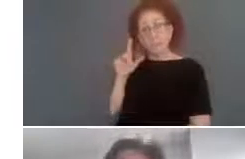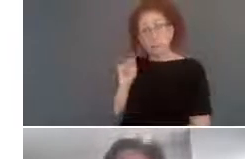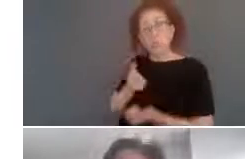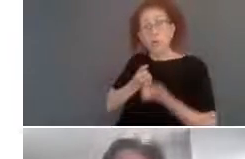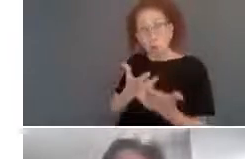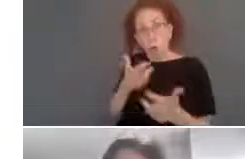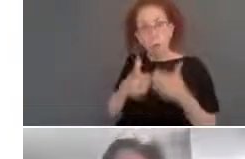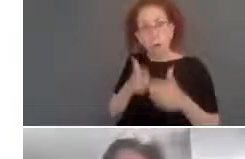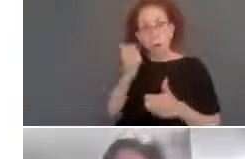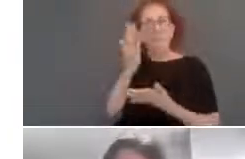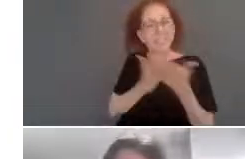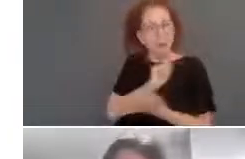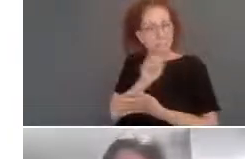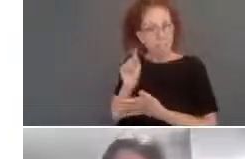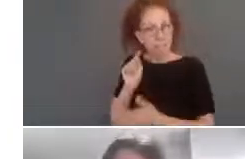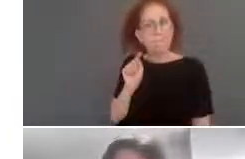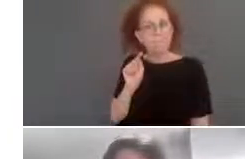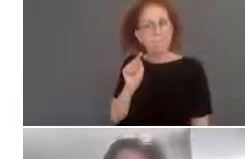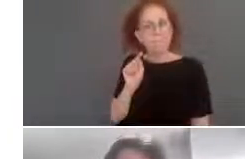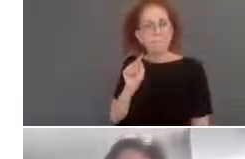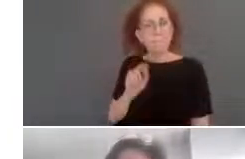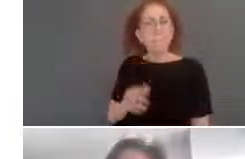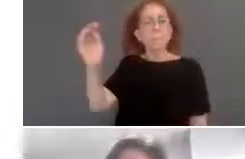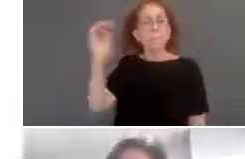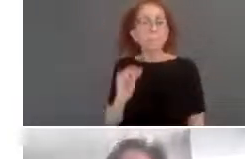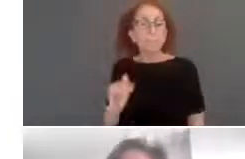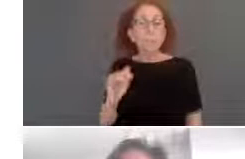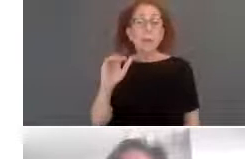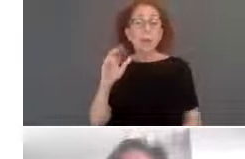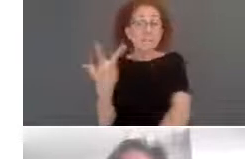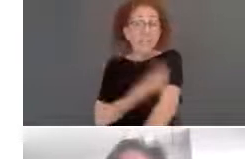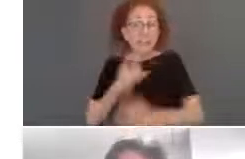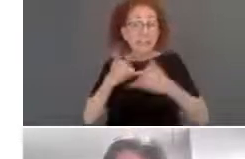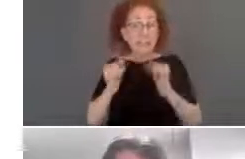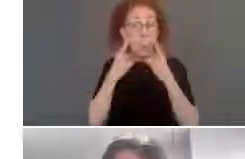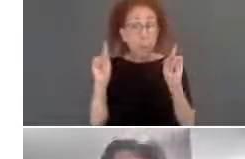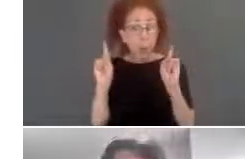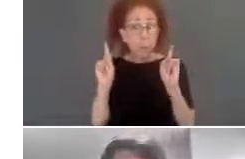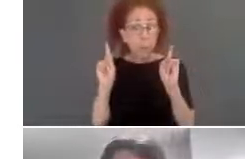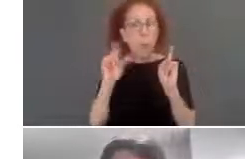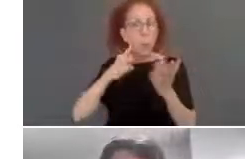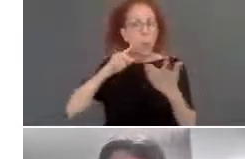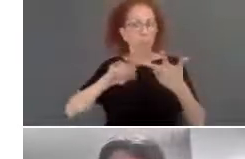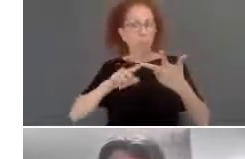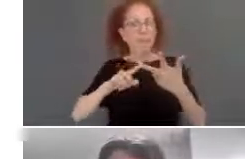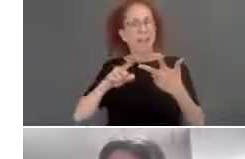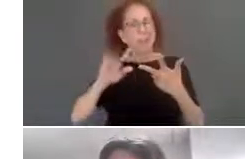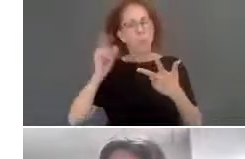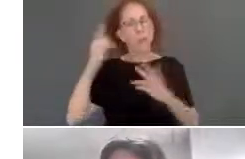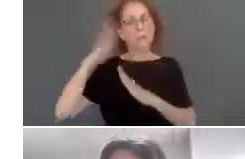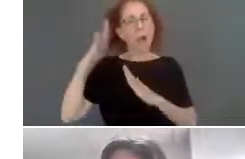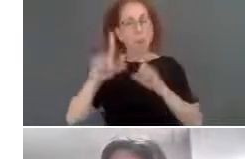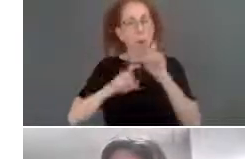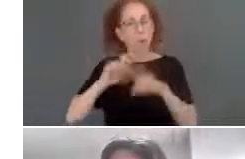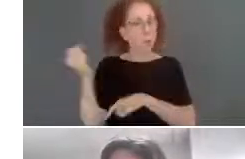for people of this virus. We're going to talk about whether the vaccine still works, which I think is probably one of the top questions on everyone's